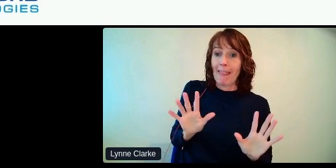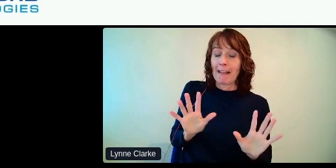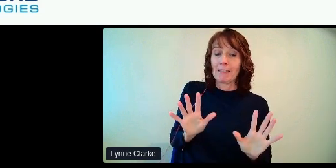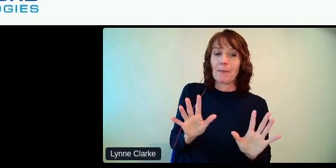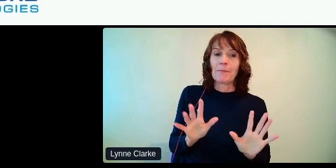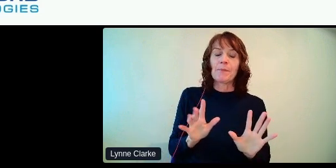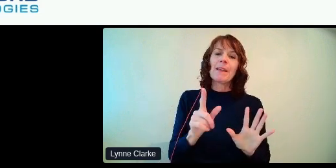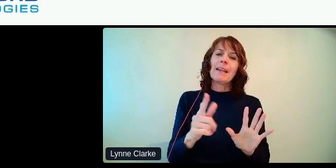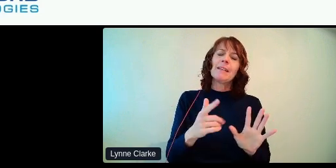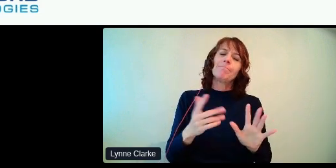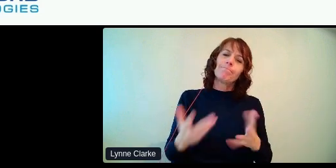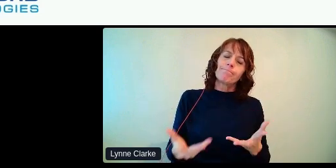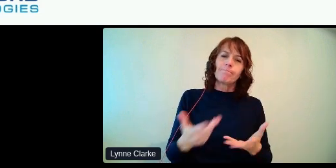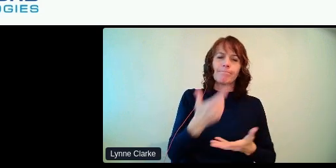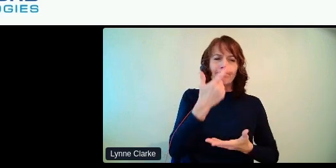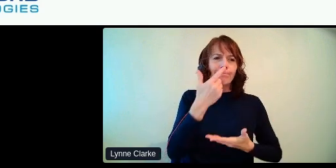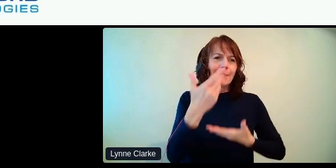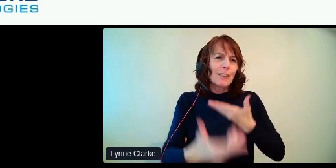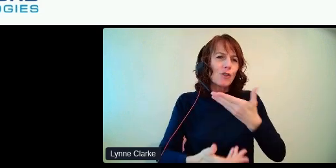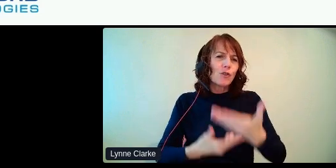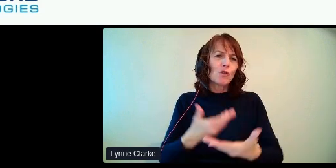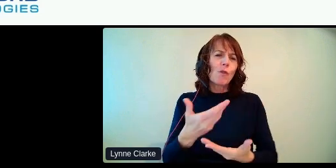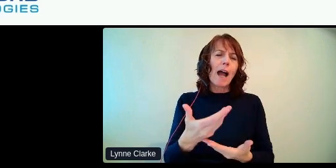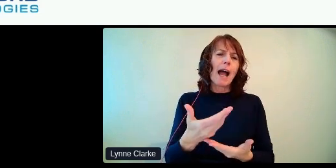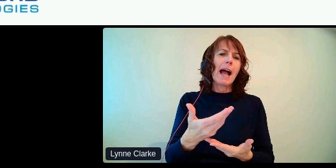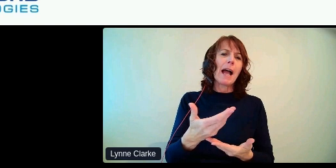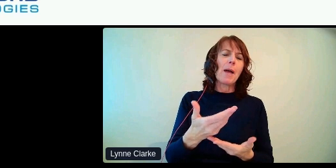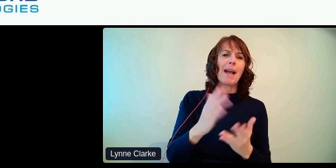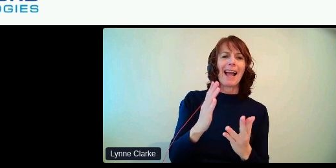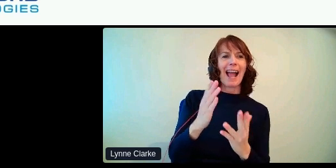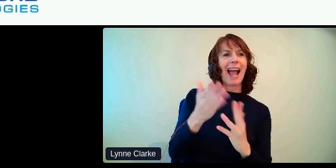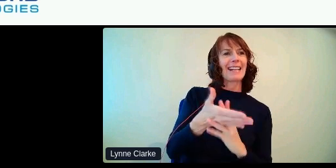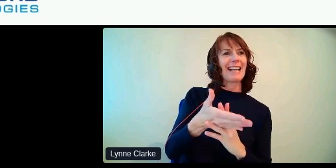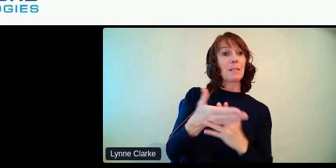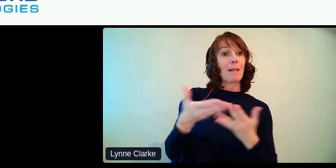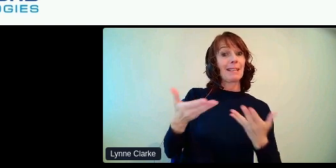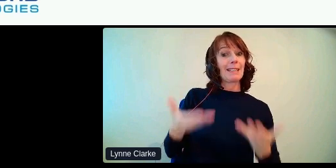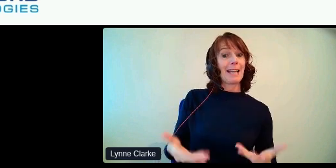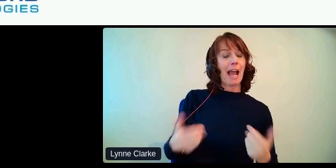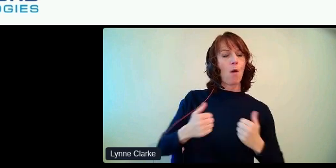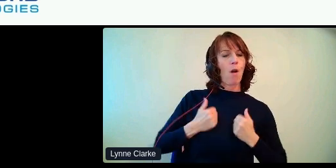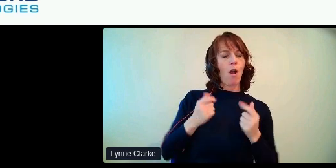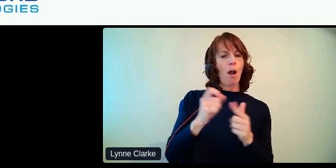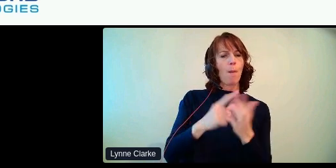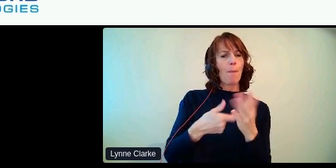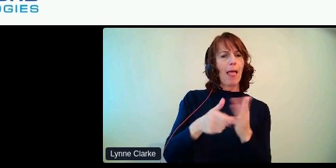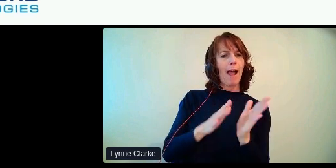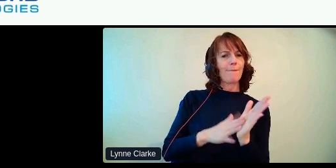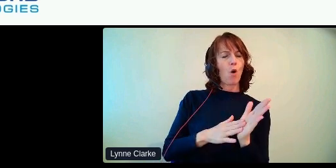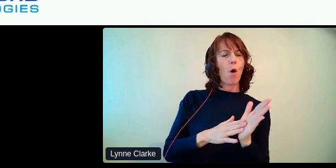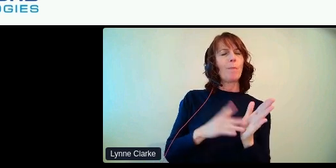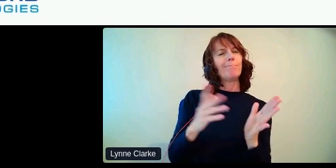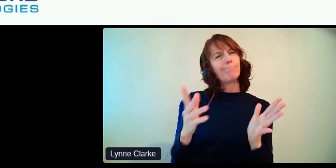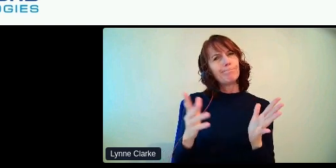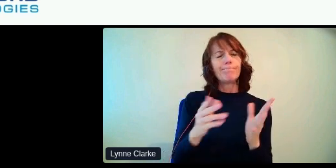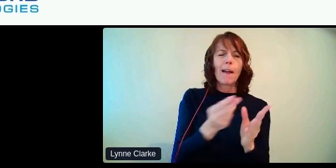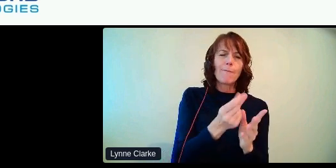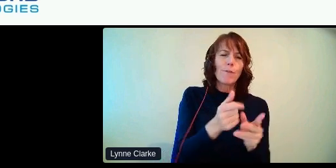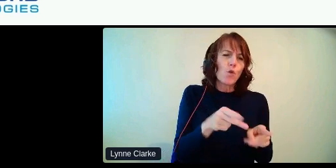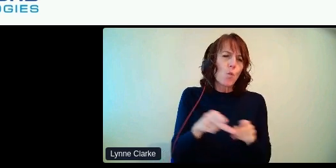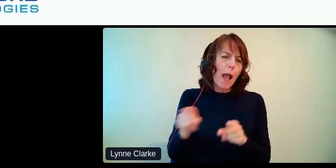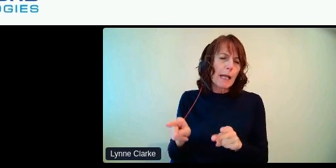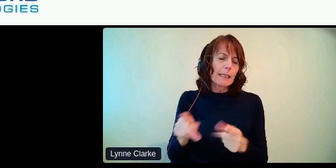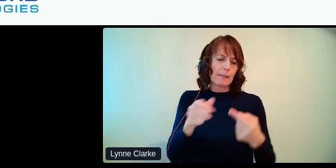going to describe what the AccessibilityNow platform really is, there's a few ways that we would describe it. One,